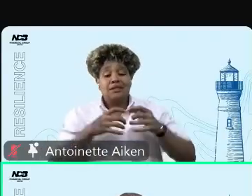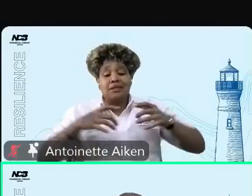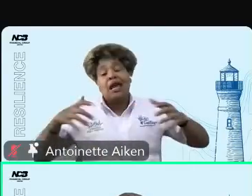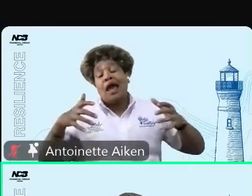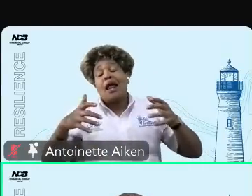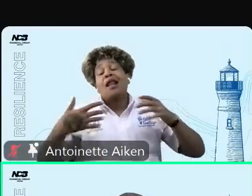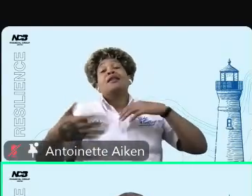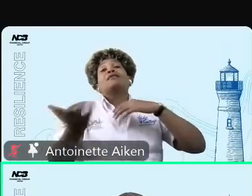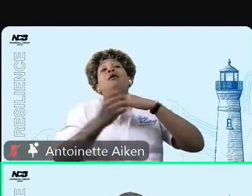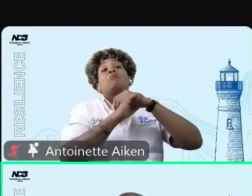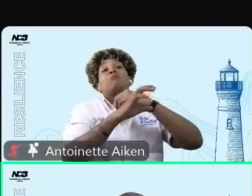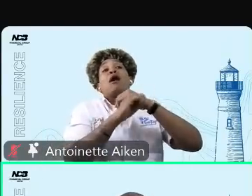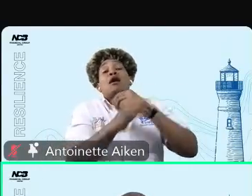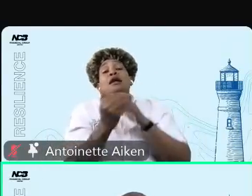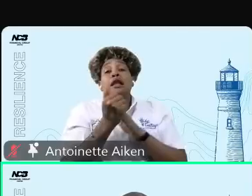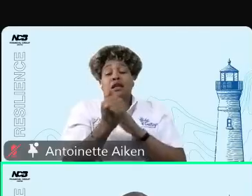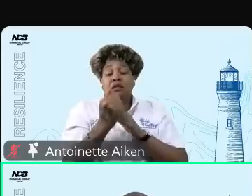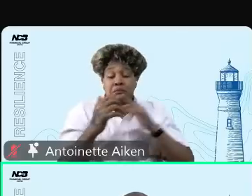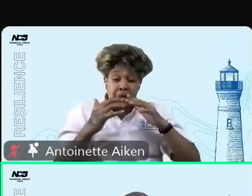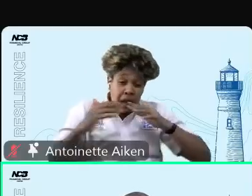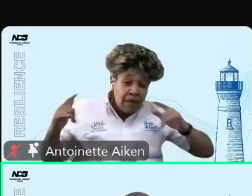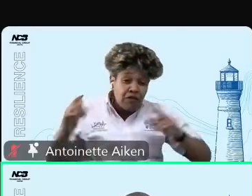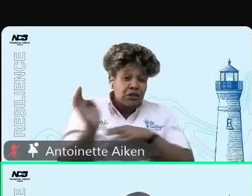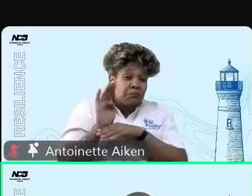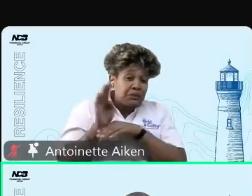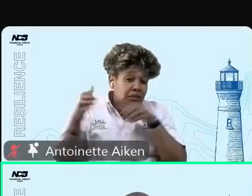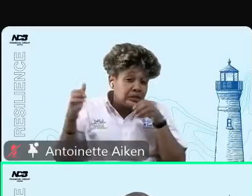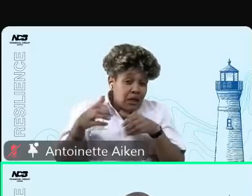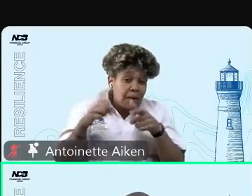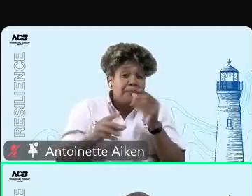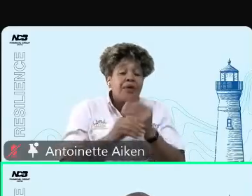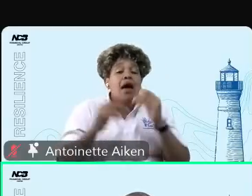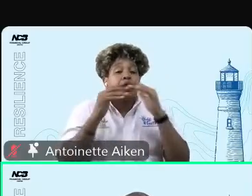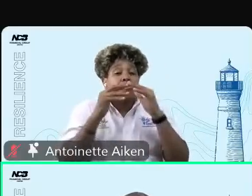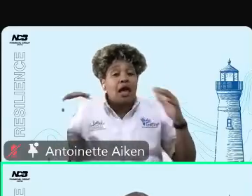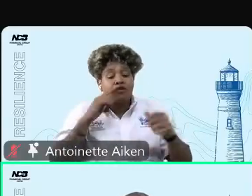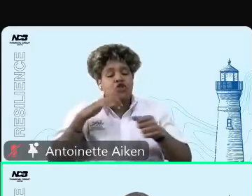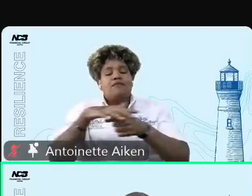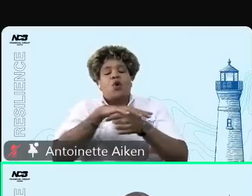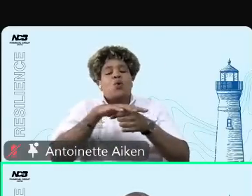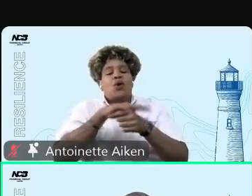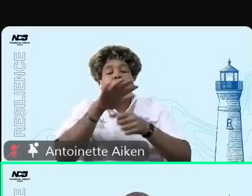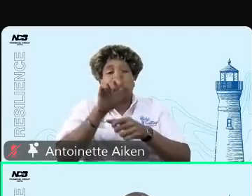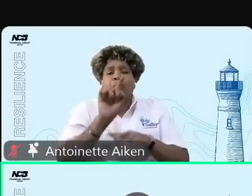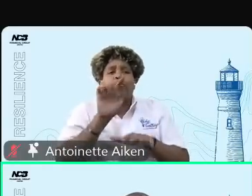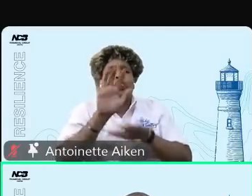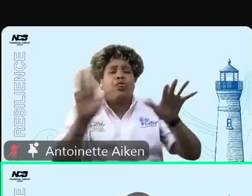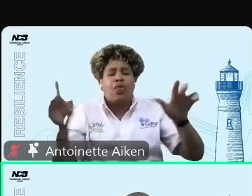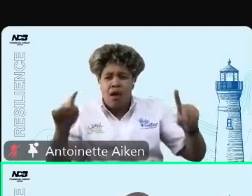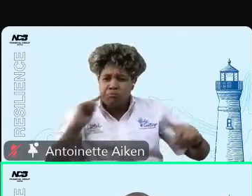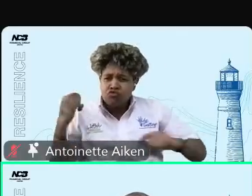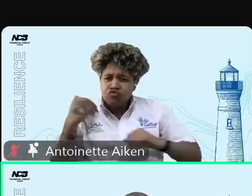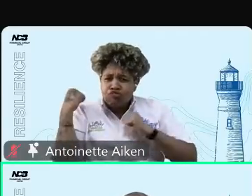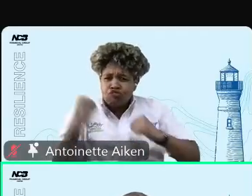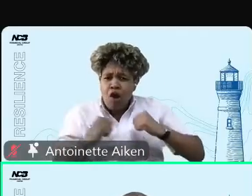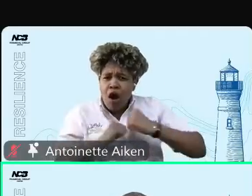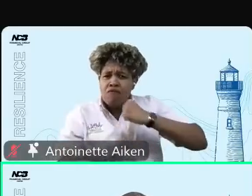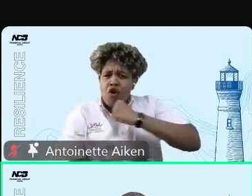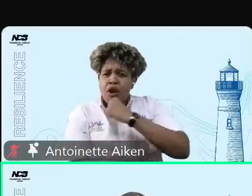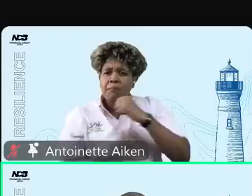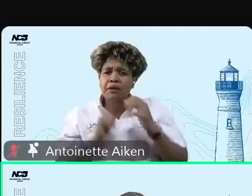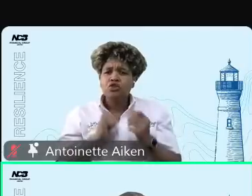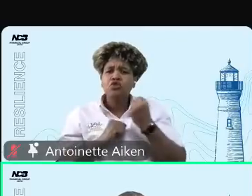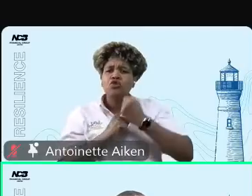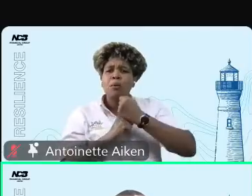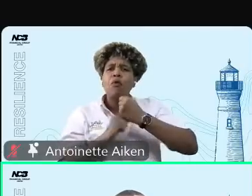leadership, diversified business segments, and diversified geographically. These strong fundamentals support our